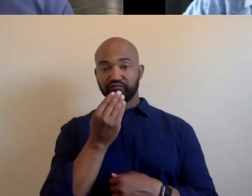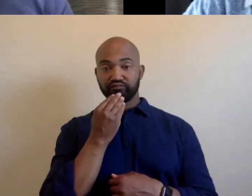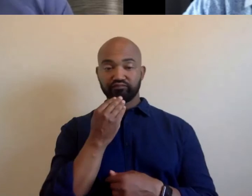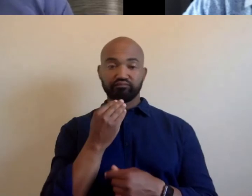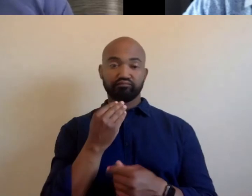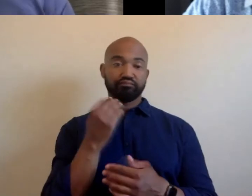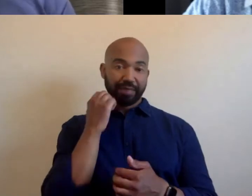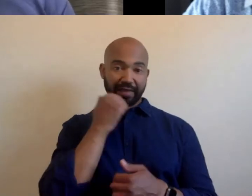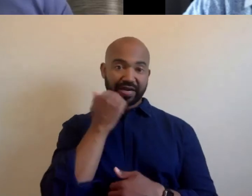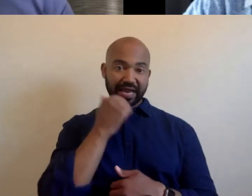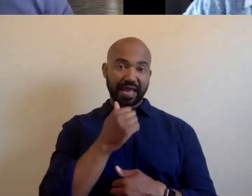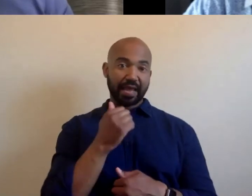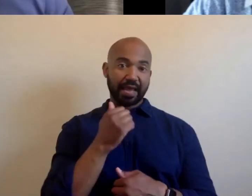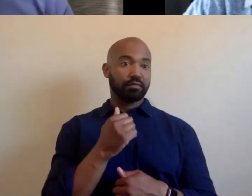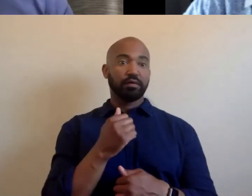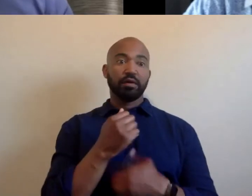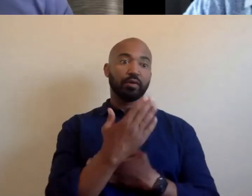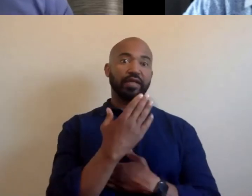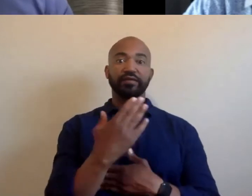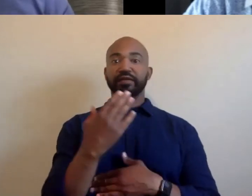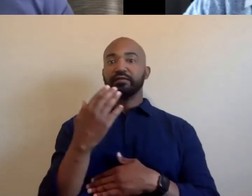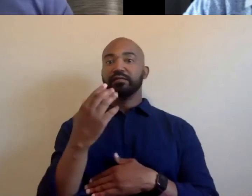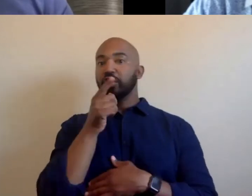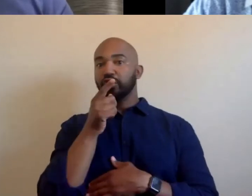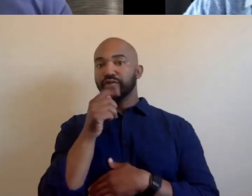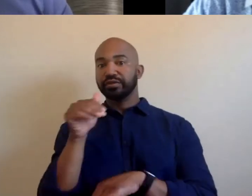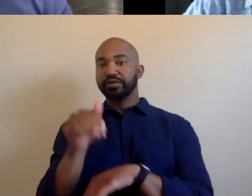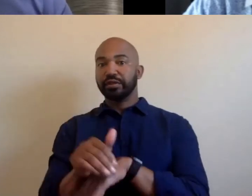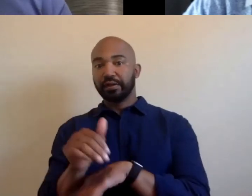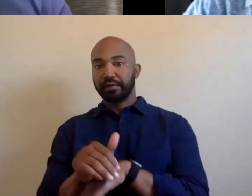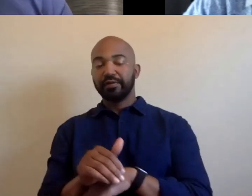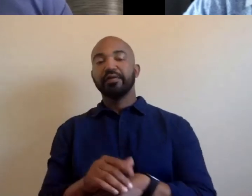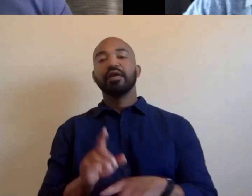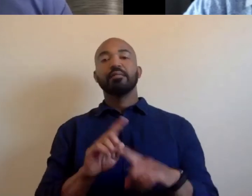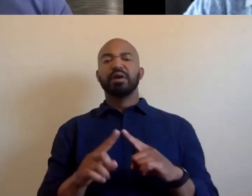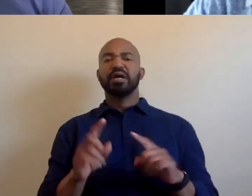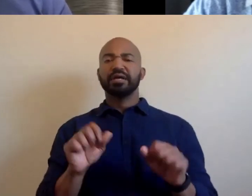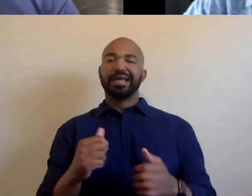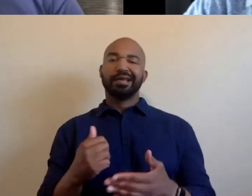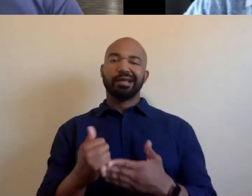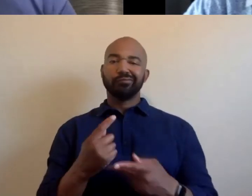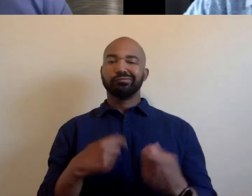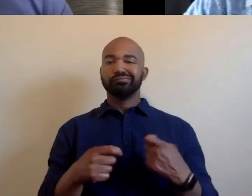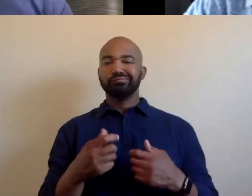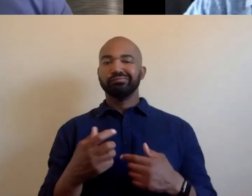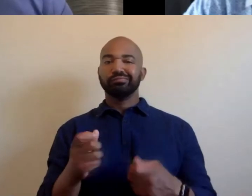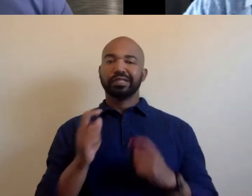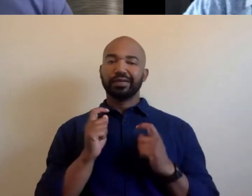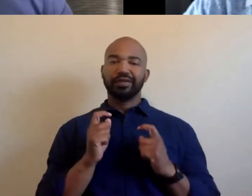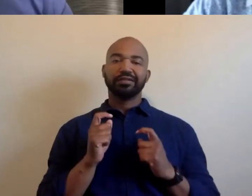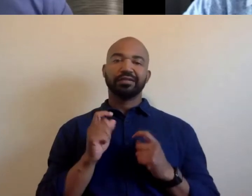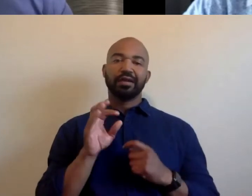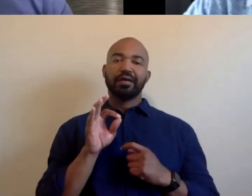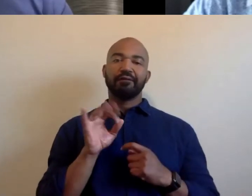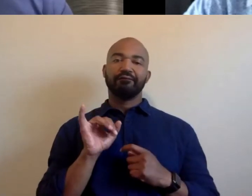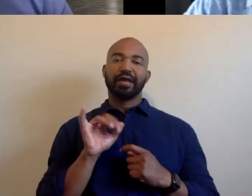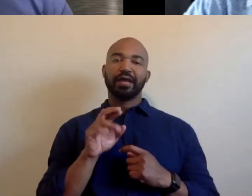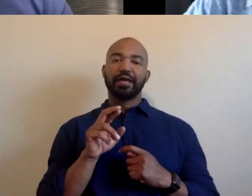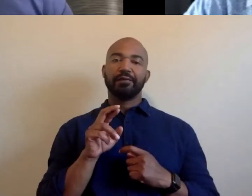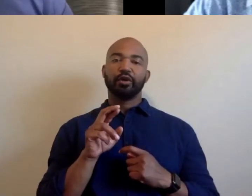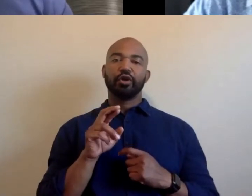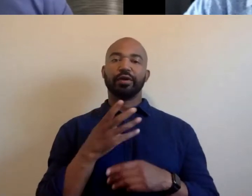single meal, those can really help substitute and give us some fiber and some protein. So I think that they also have a good